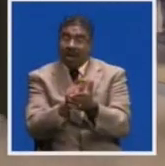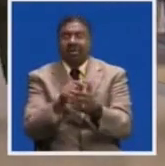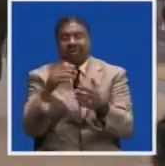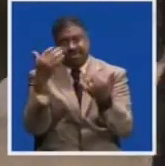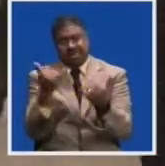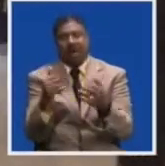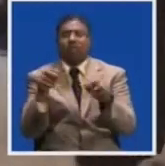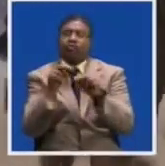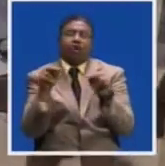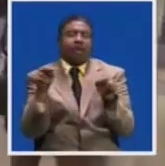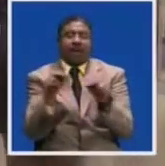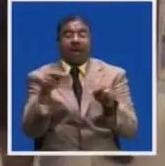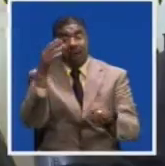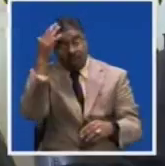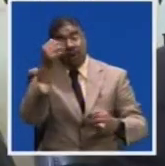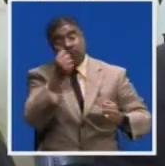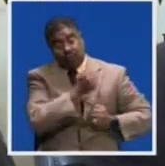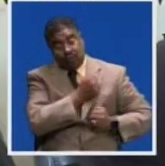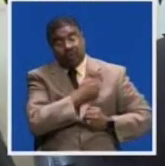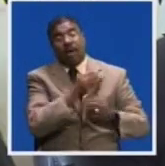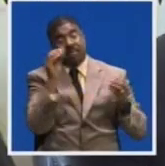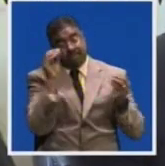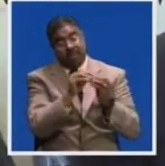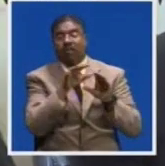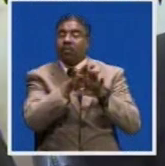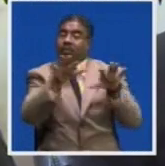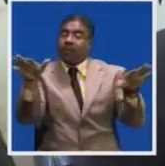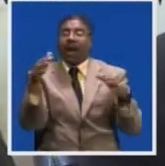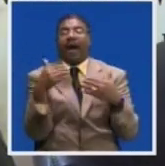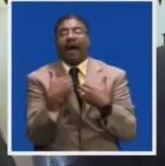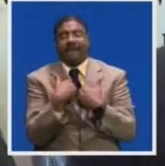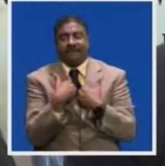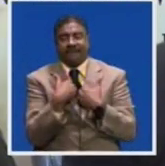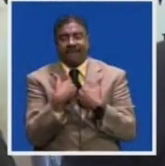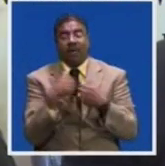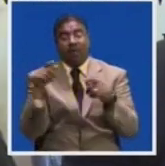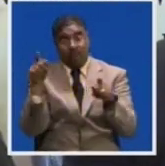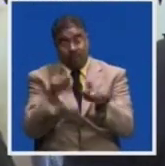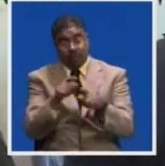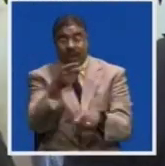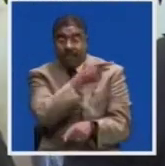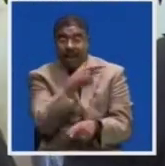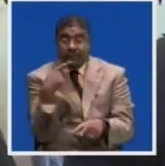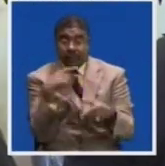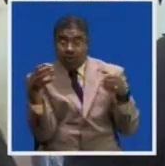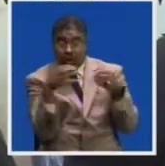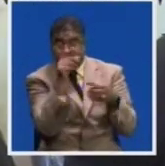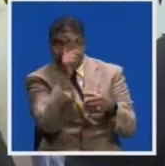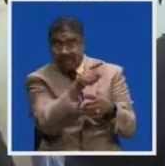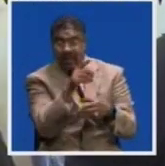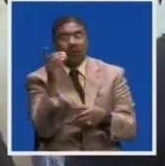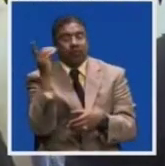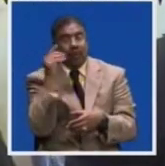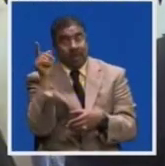the city. Misria also used the opportunity to encourage Zambians to make submissions to the parliamentary committee, looking at the resolutions